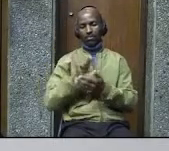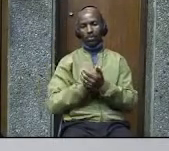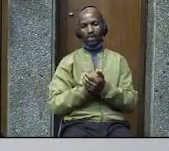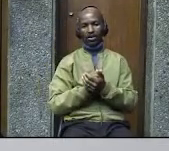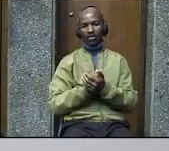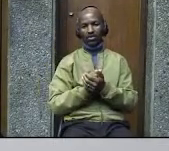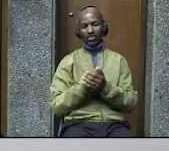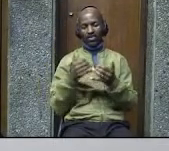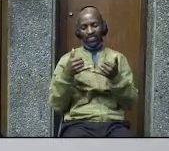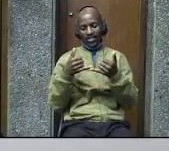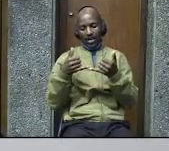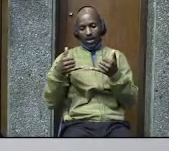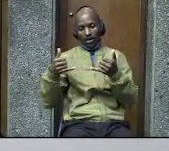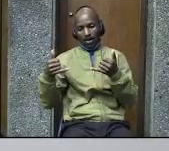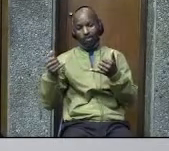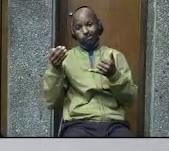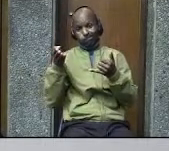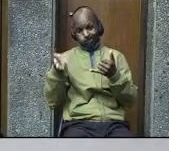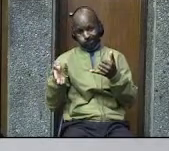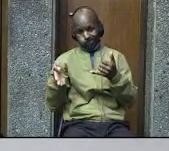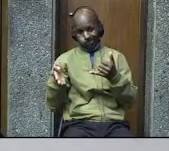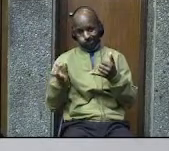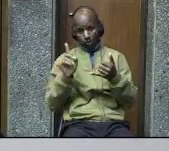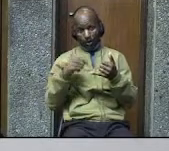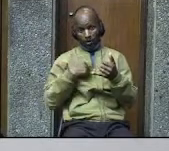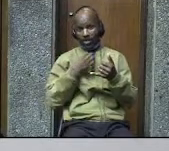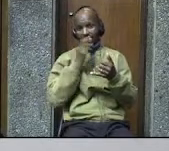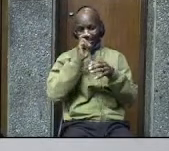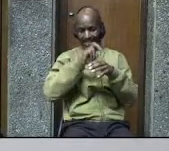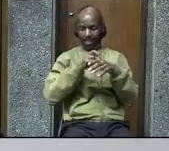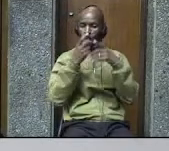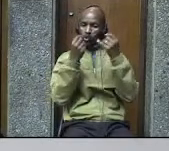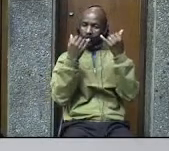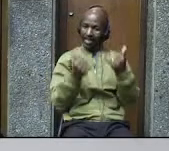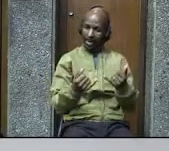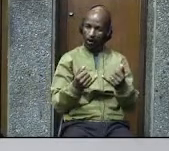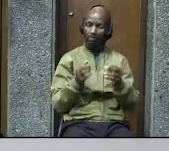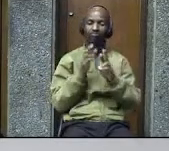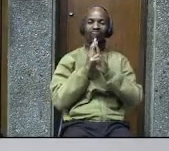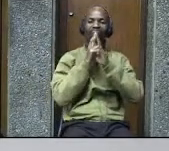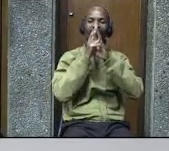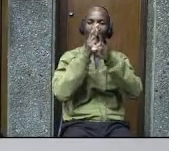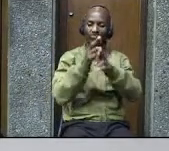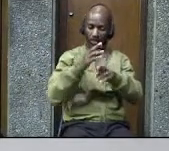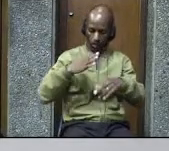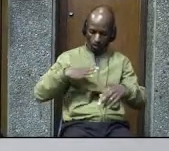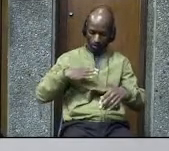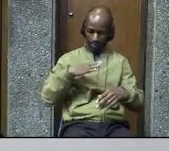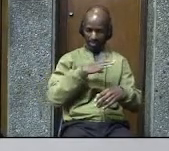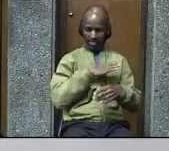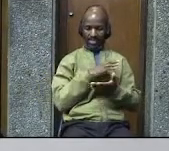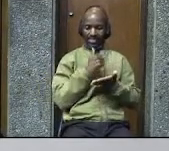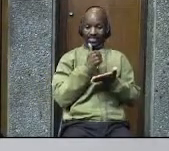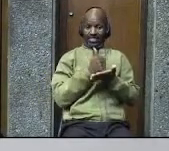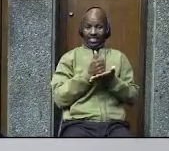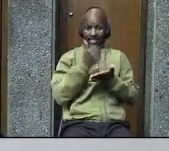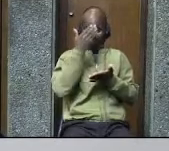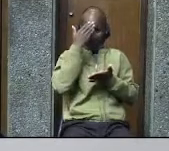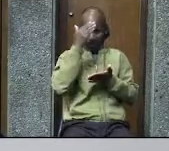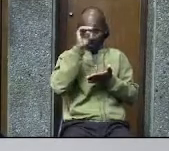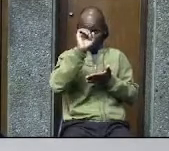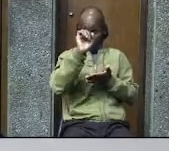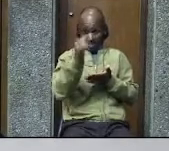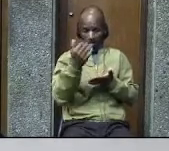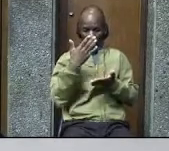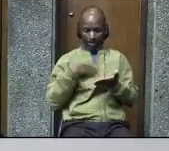A very thin line. What we'll need to do as a responsive committee seated here in front of you is